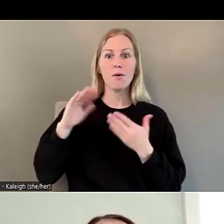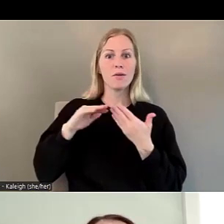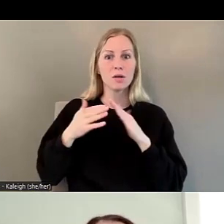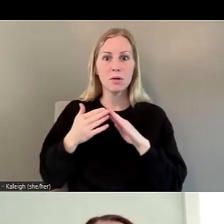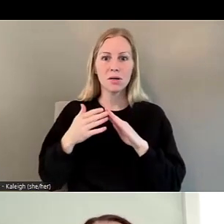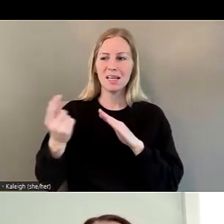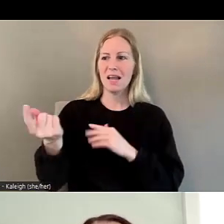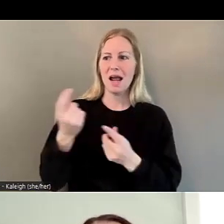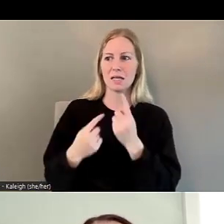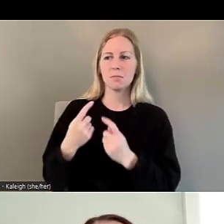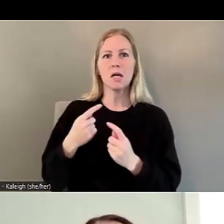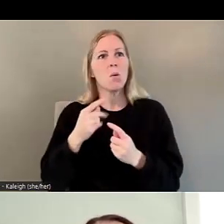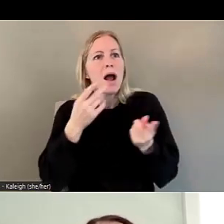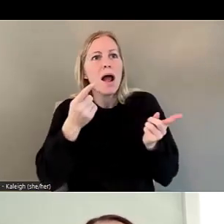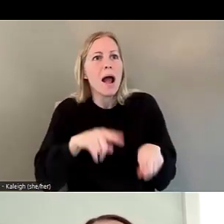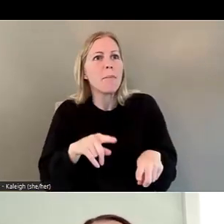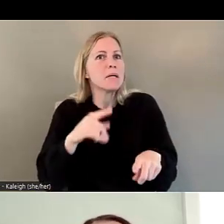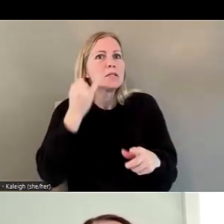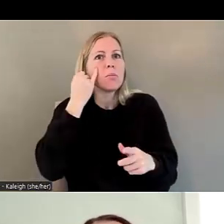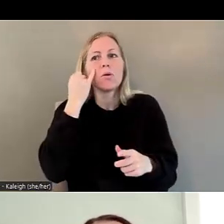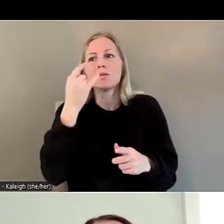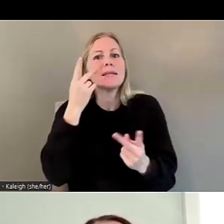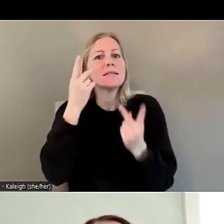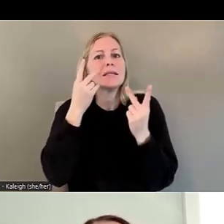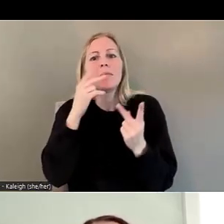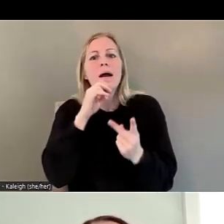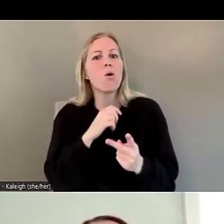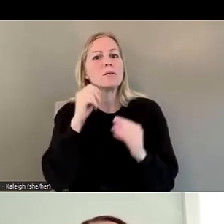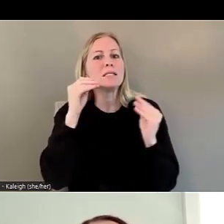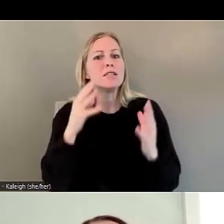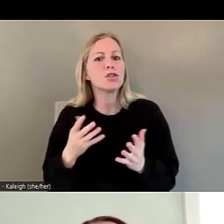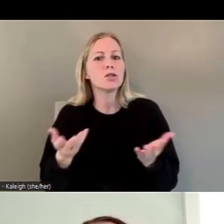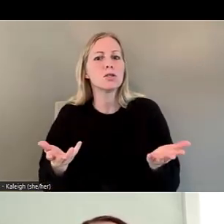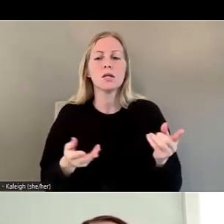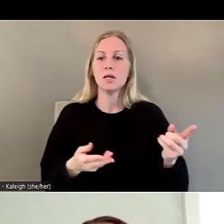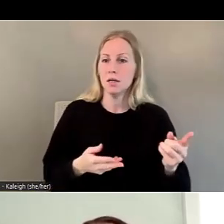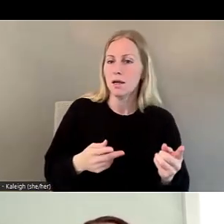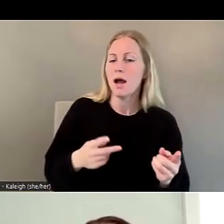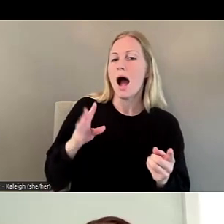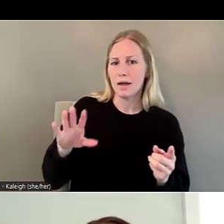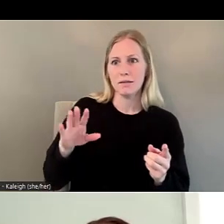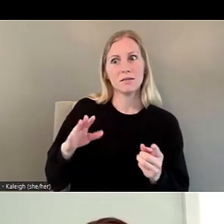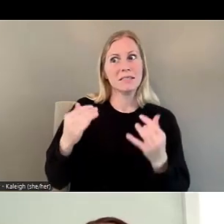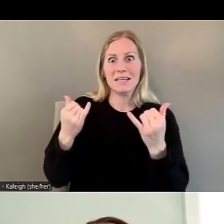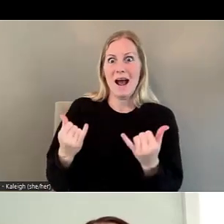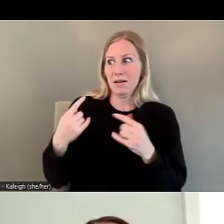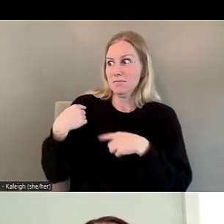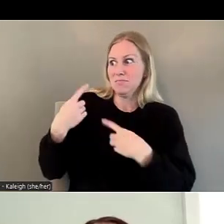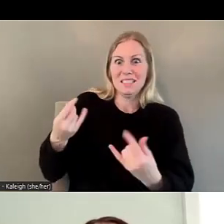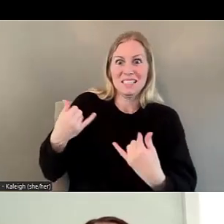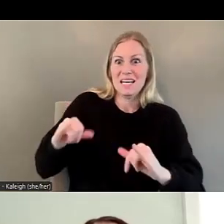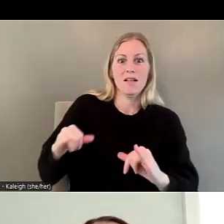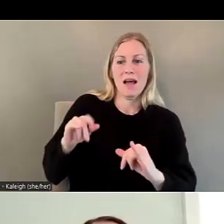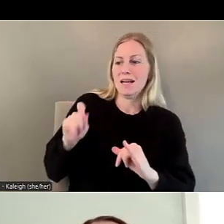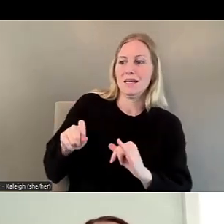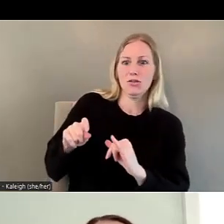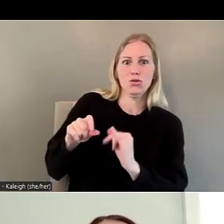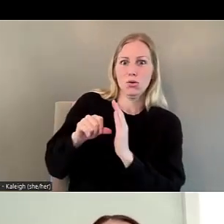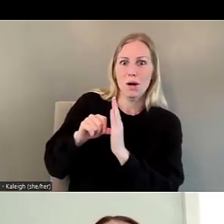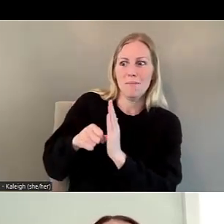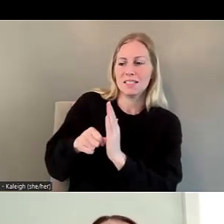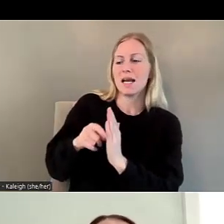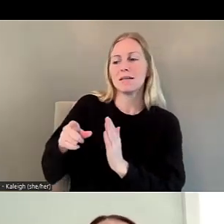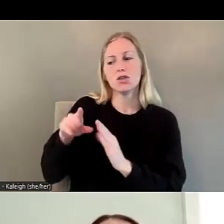teachers. Still to this day, I have to reassure Cole that his teachers cannot come to our home and hurt him. In his